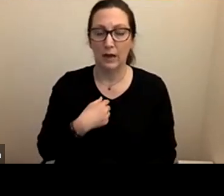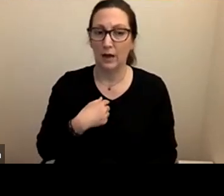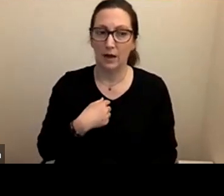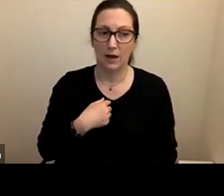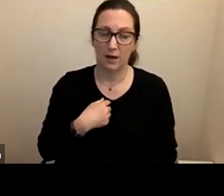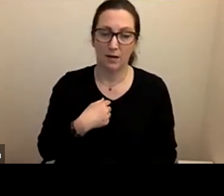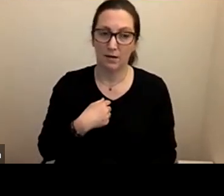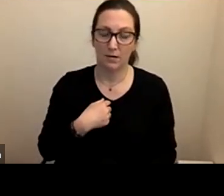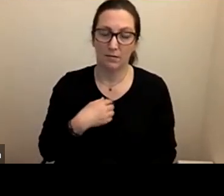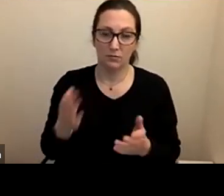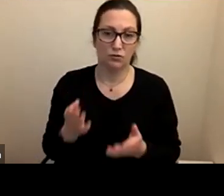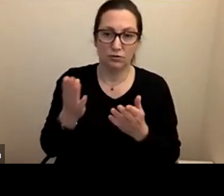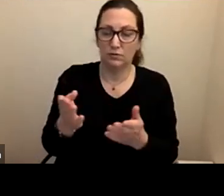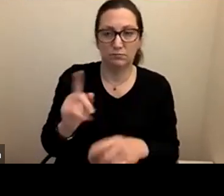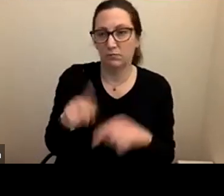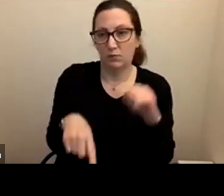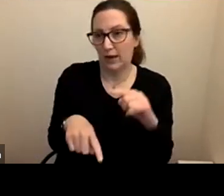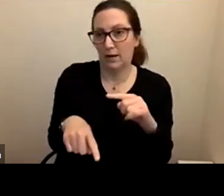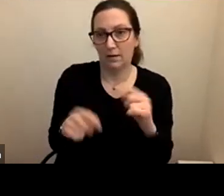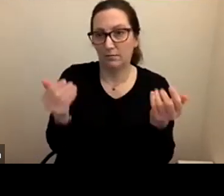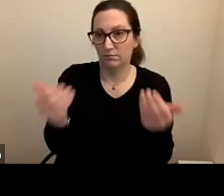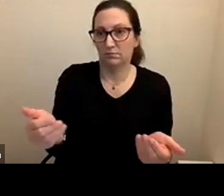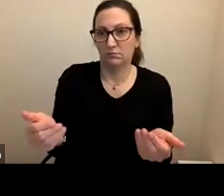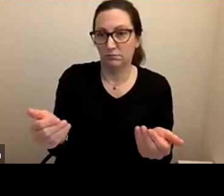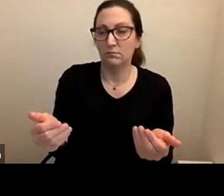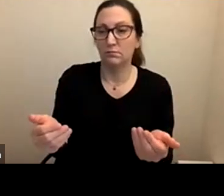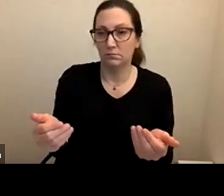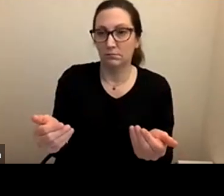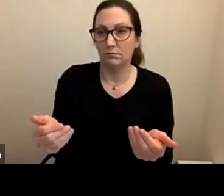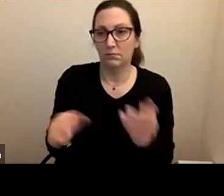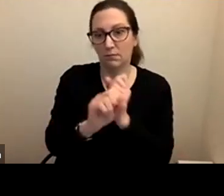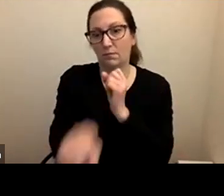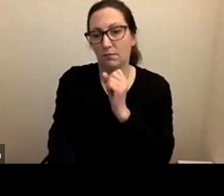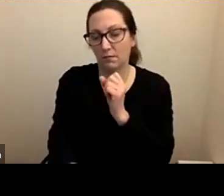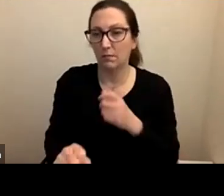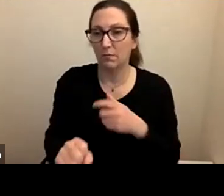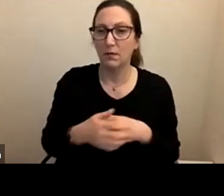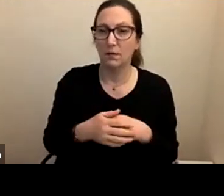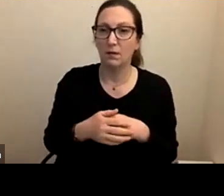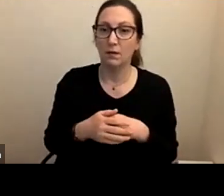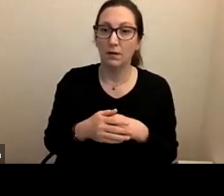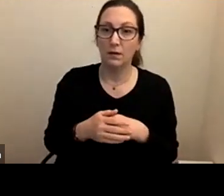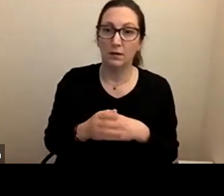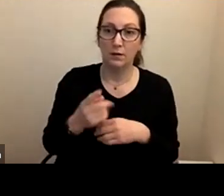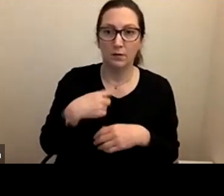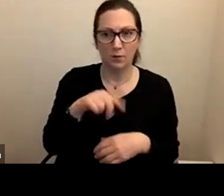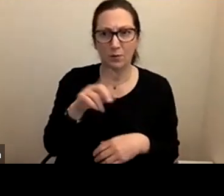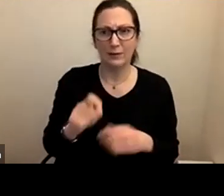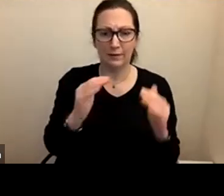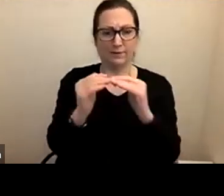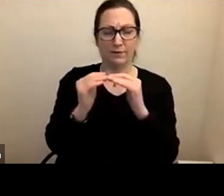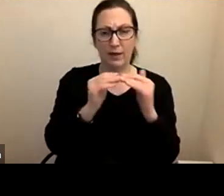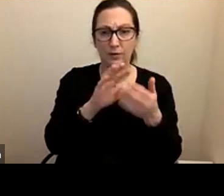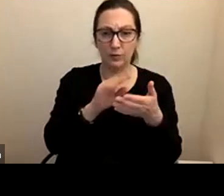do that if indeed we're going to give the city and the students and the families